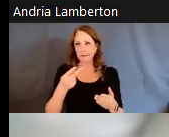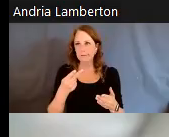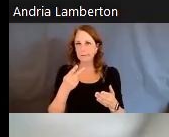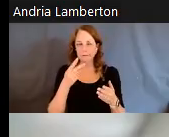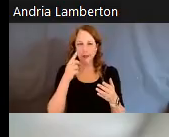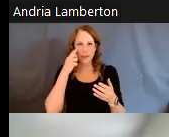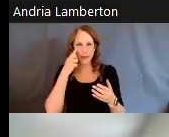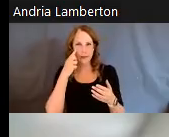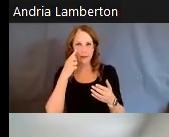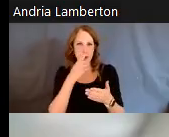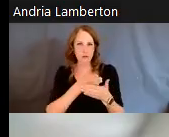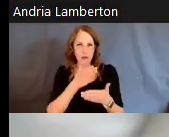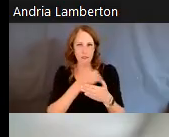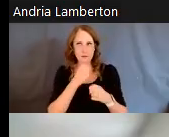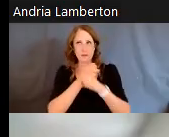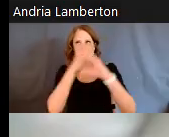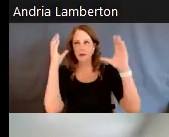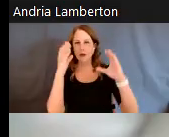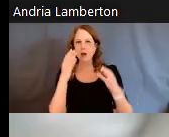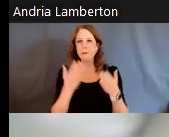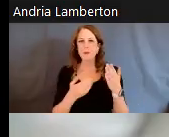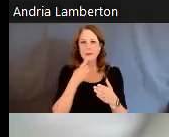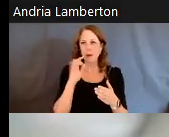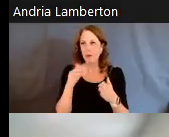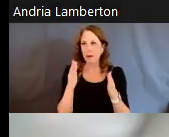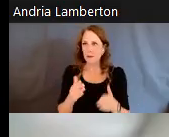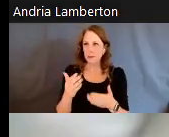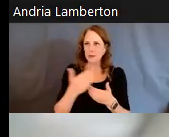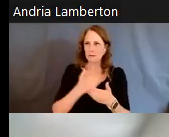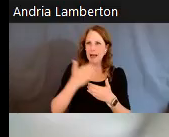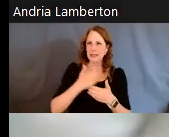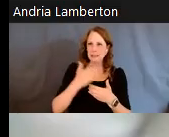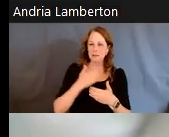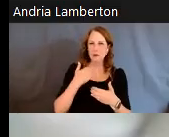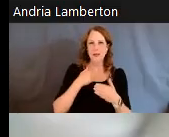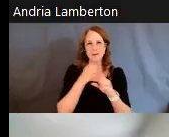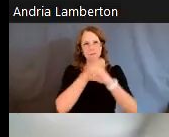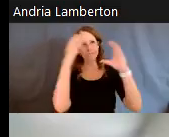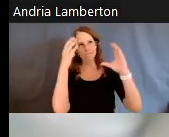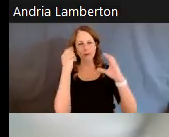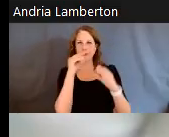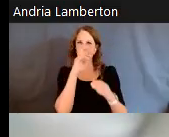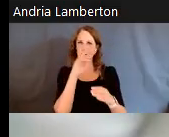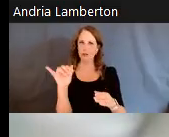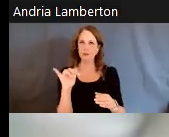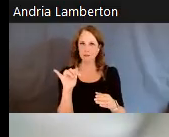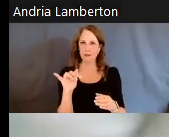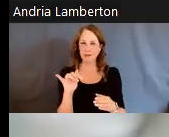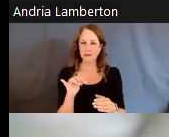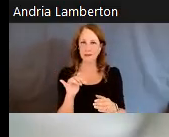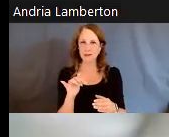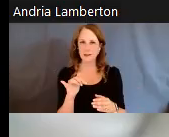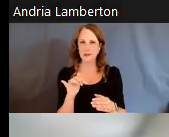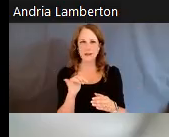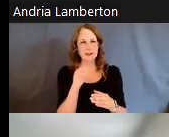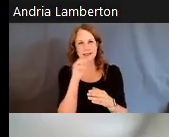of our friends, oh my goodness, this person is harassing me. We have sort of a colloquial sense of what harassment is, and it doesn't